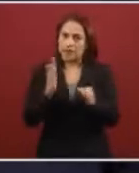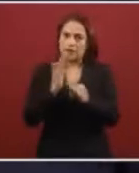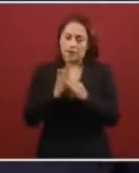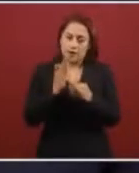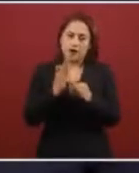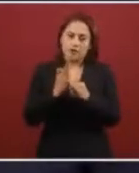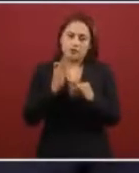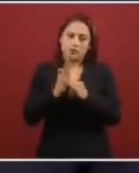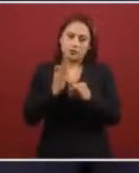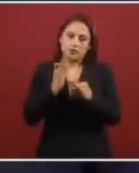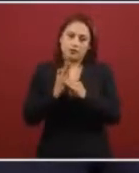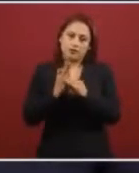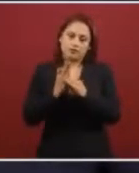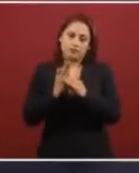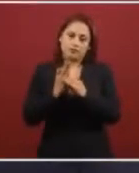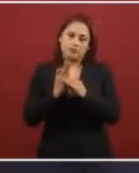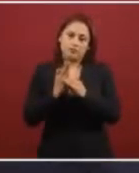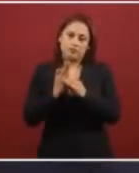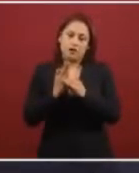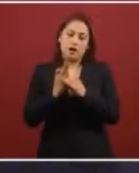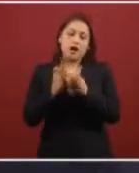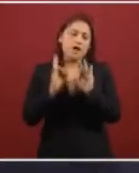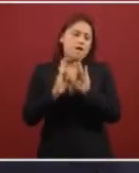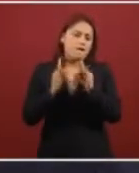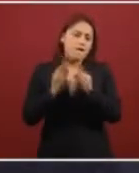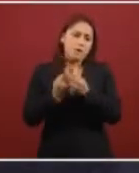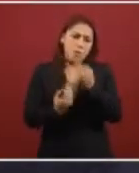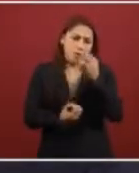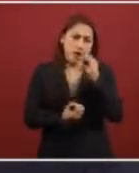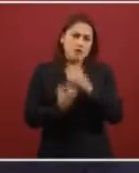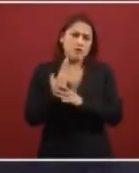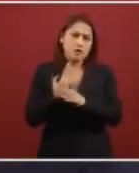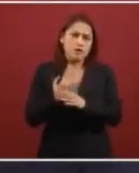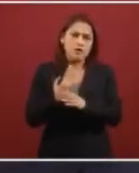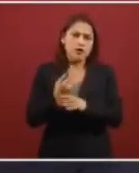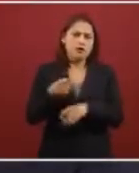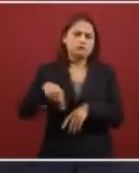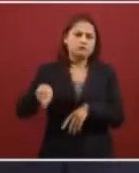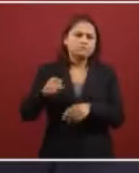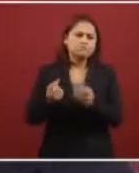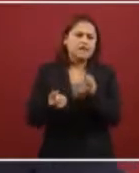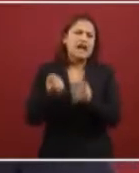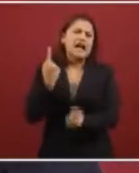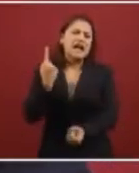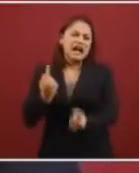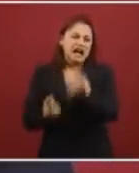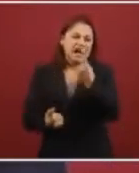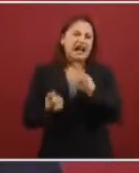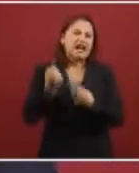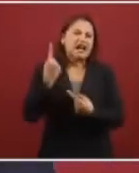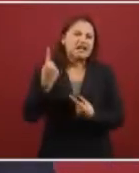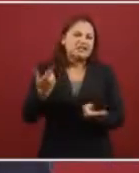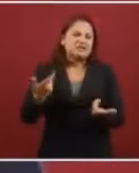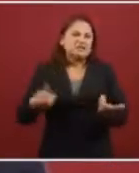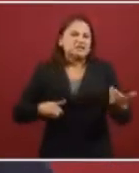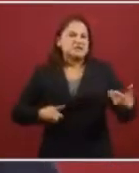produciendo it's producing cierta inconformidad. A certain number of inconformities